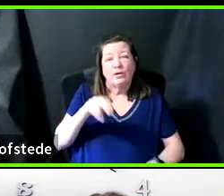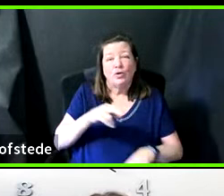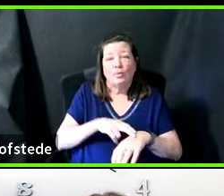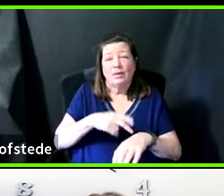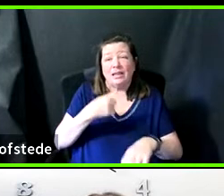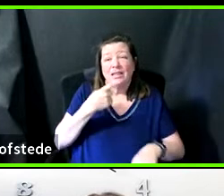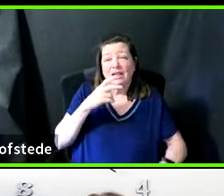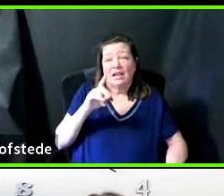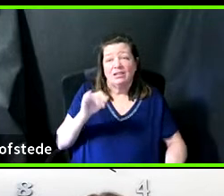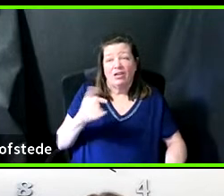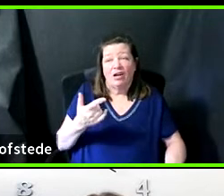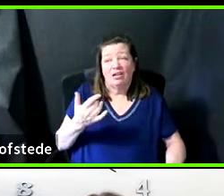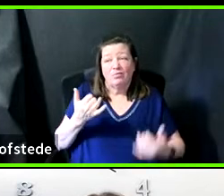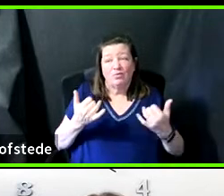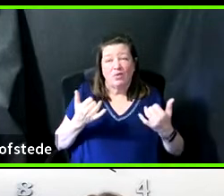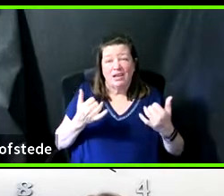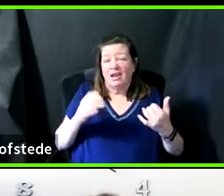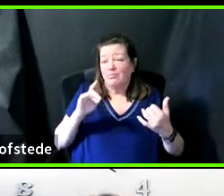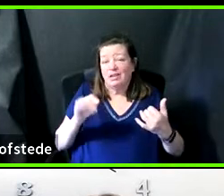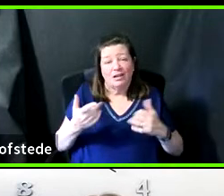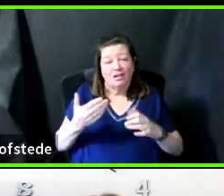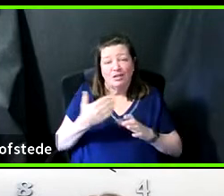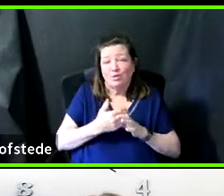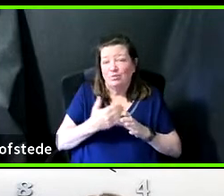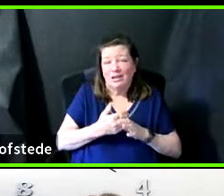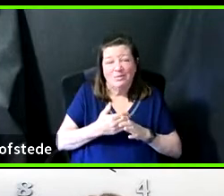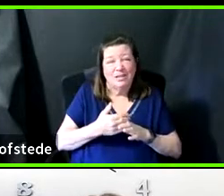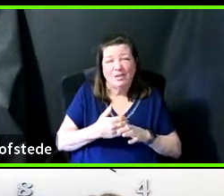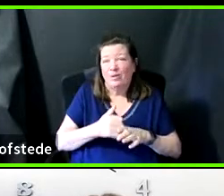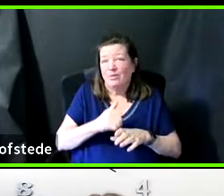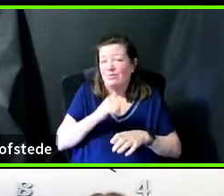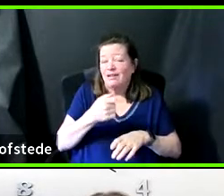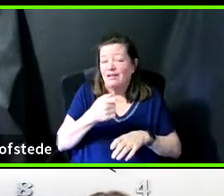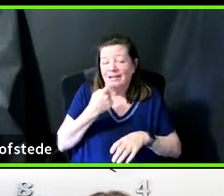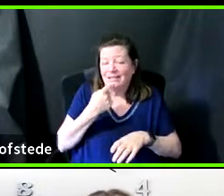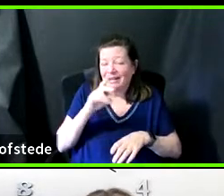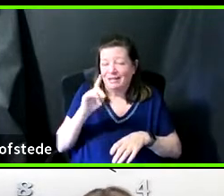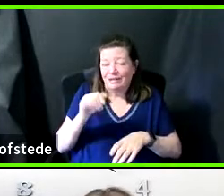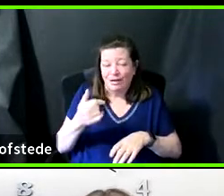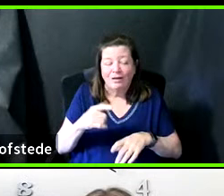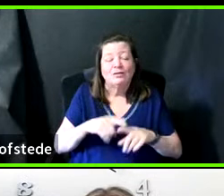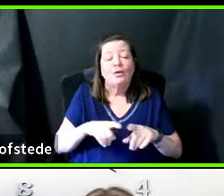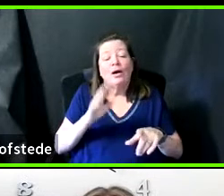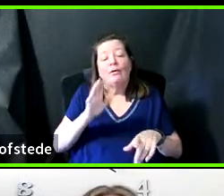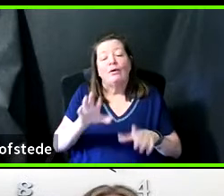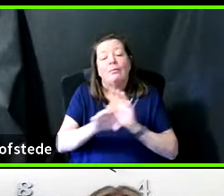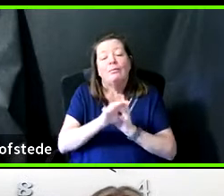last nerve, so I'm not going to say dog. I'm going to say horse.